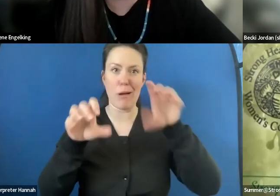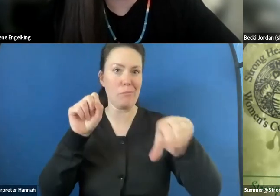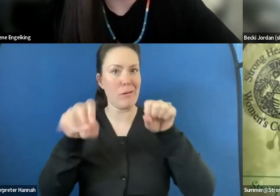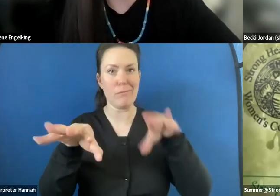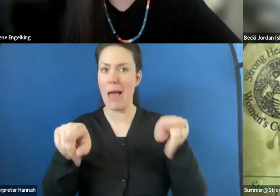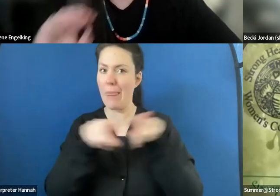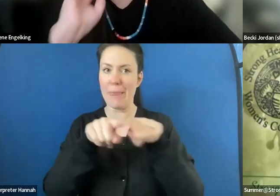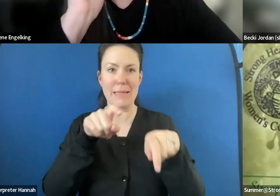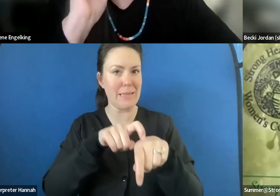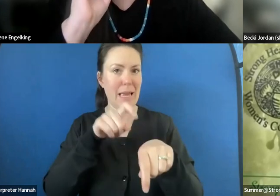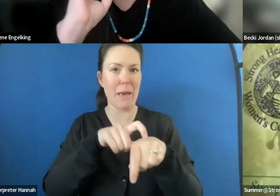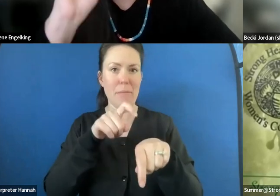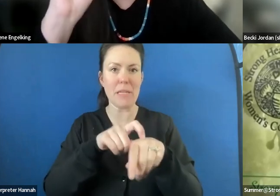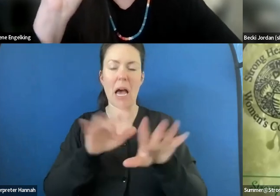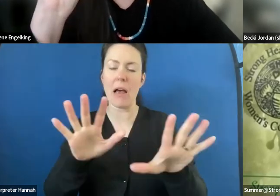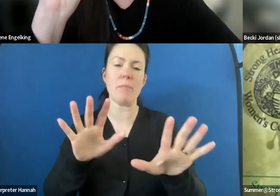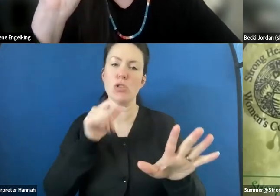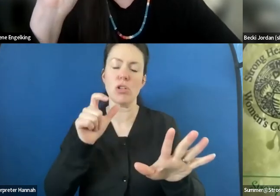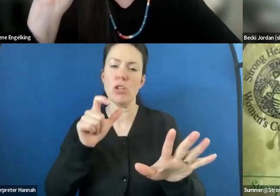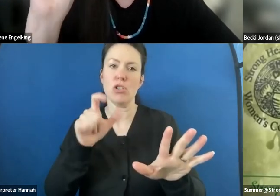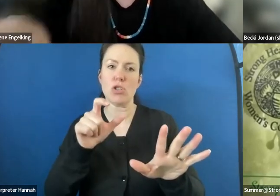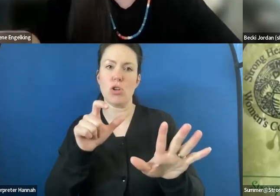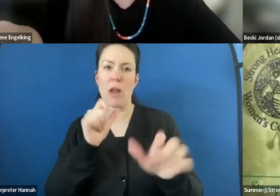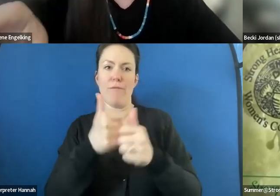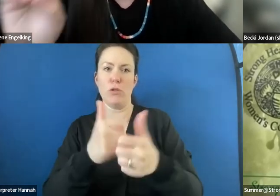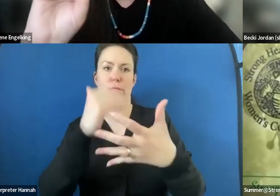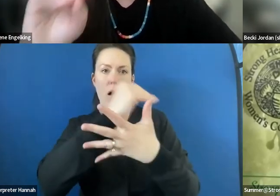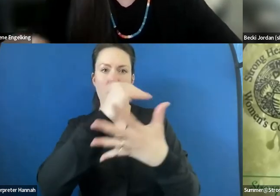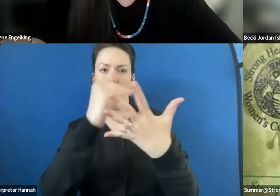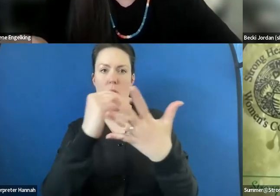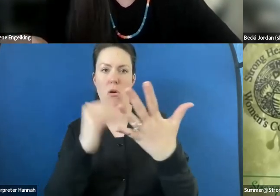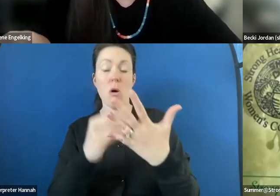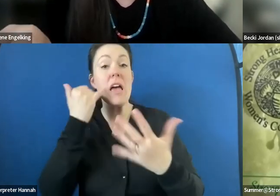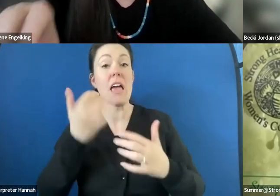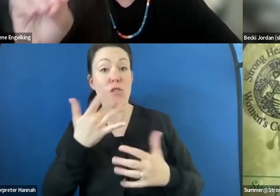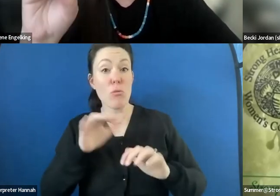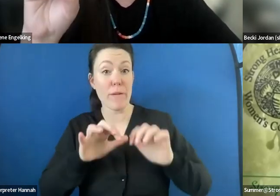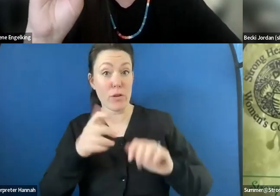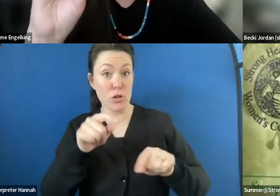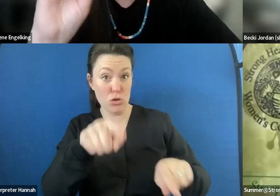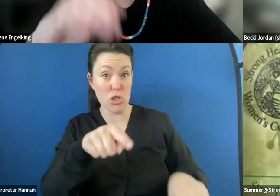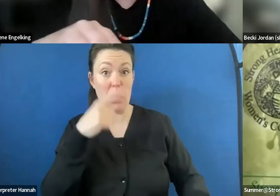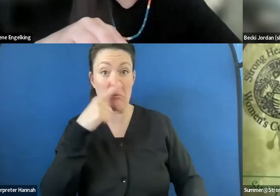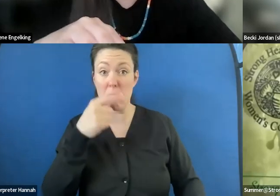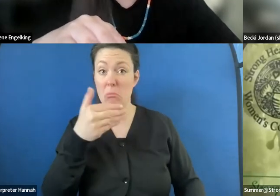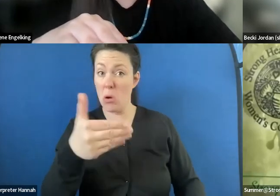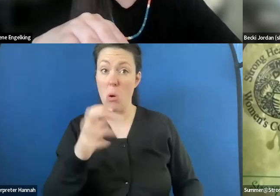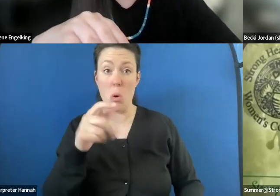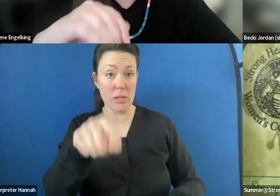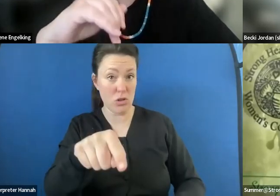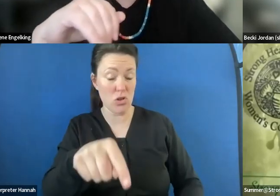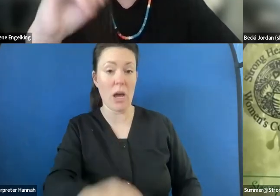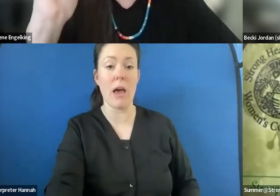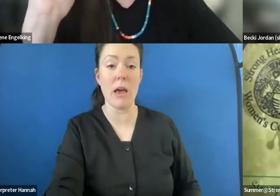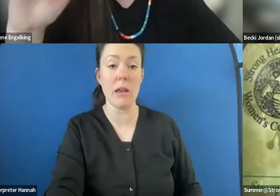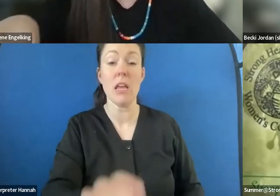time. But please feel free to either, if you want to chat it in, feel free to type things in the chat, or else you can also use, if you